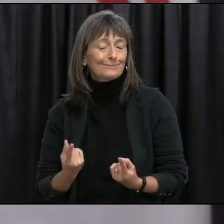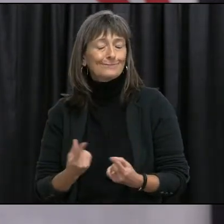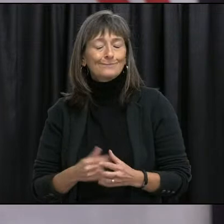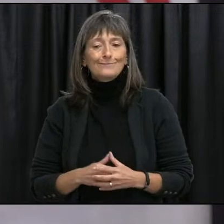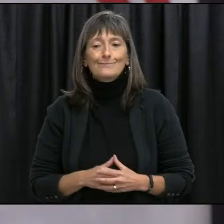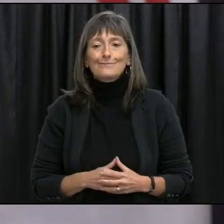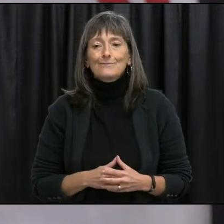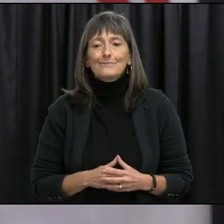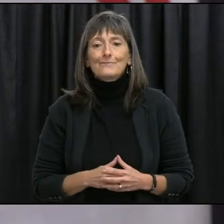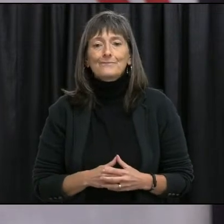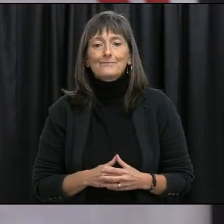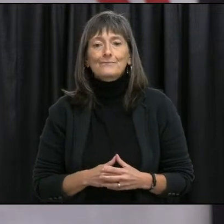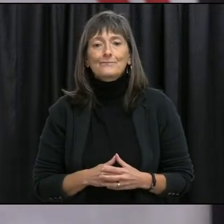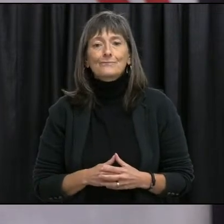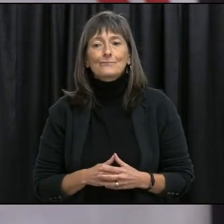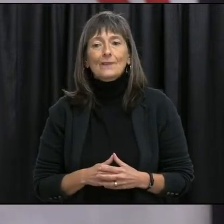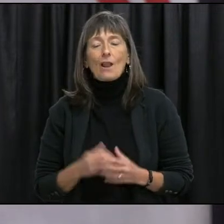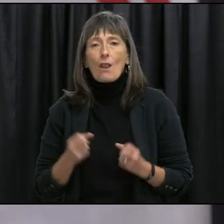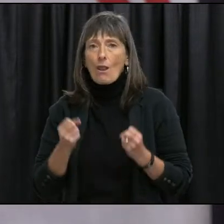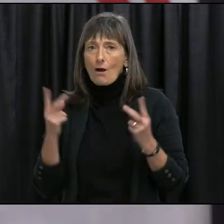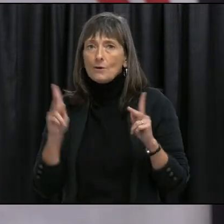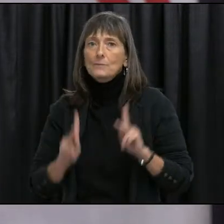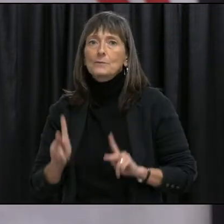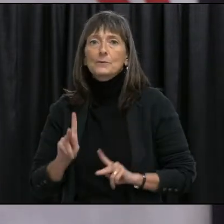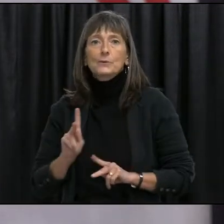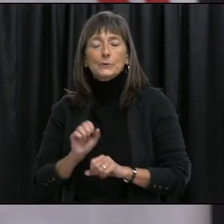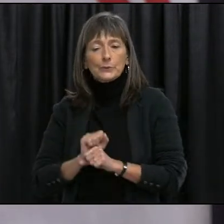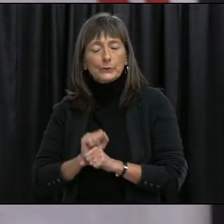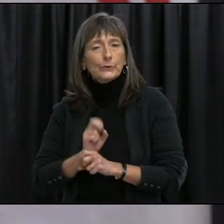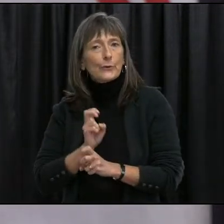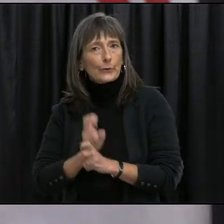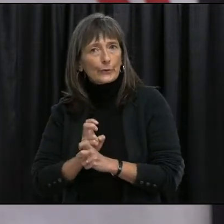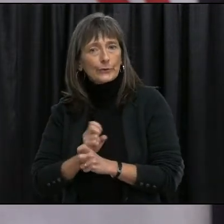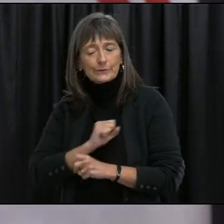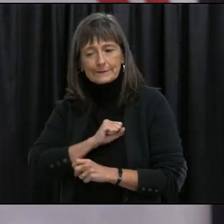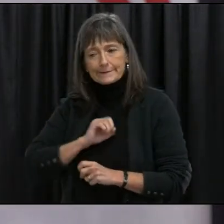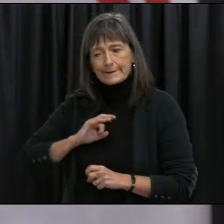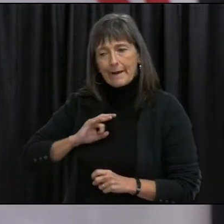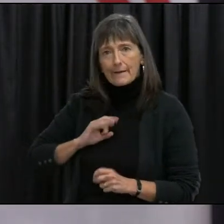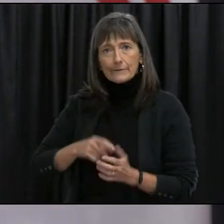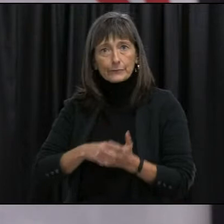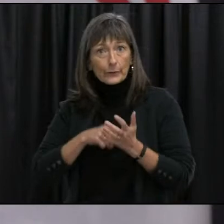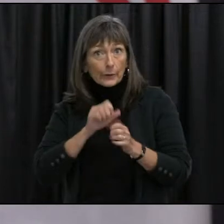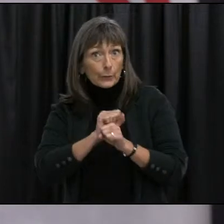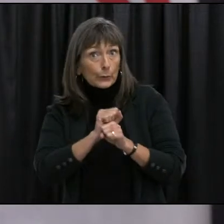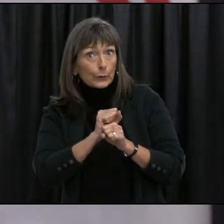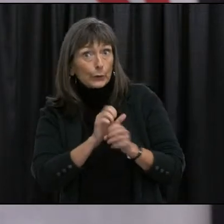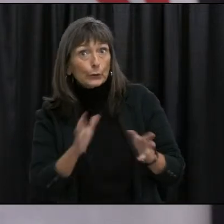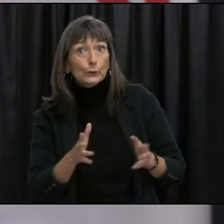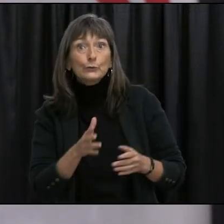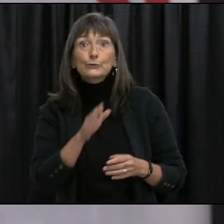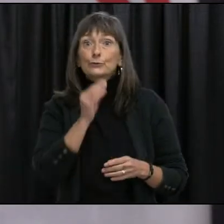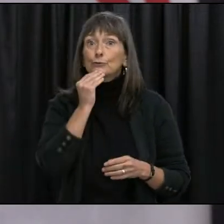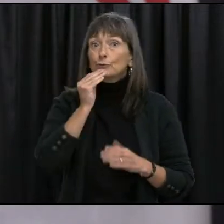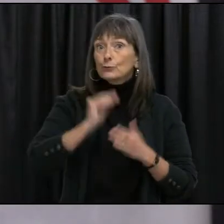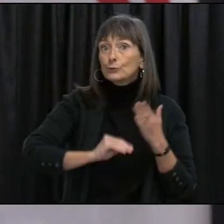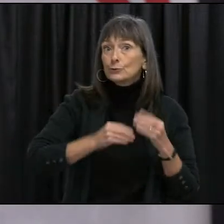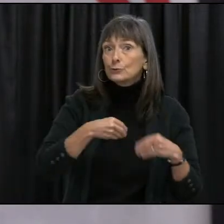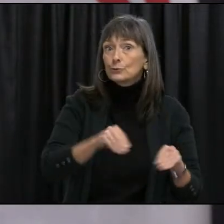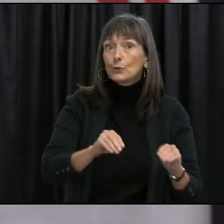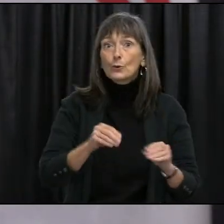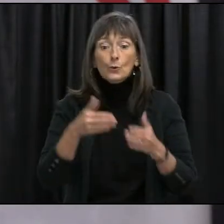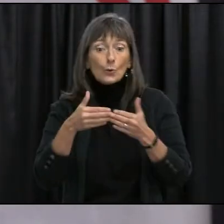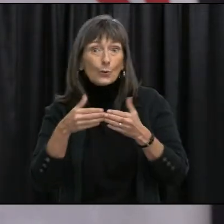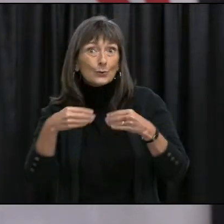There's been a lot of effort made by a lot of people, staff, be they essential workers in your grocery store, your